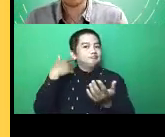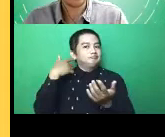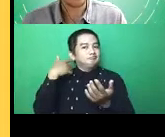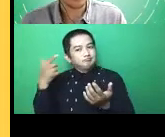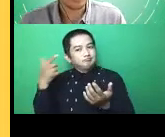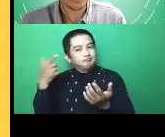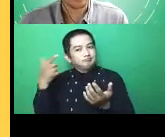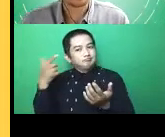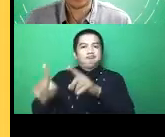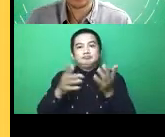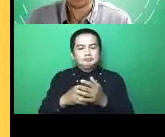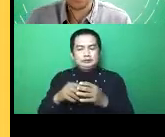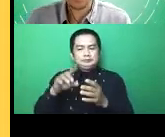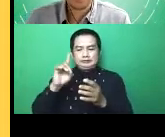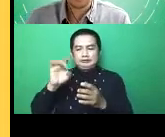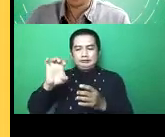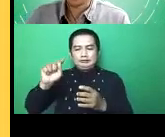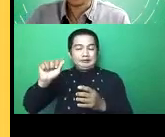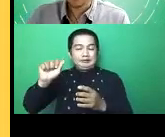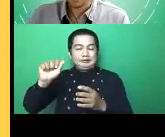need fine detail and complex shapes.